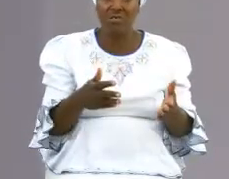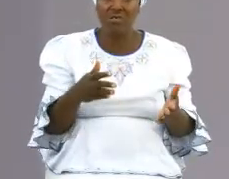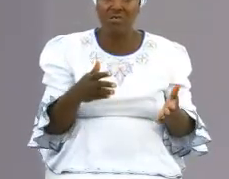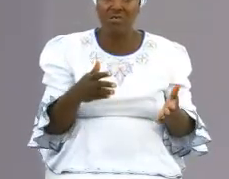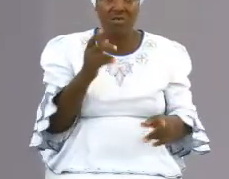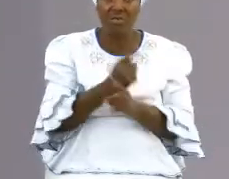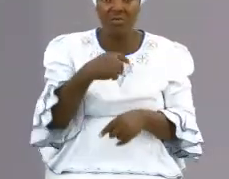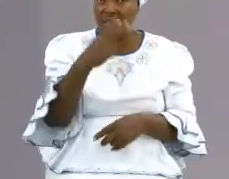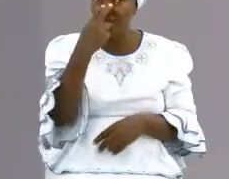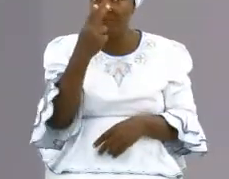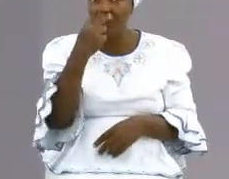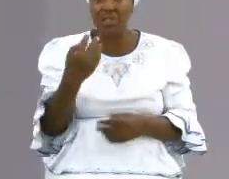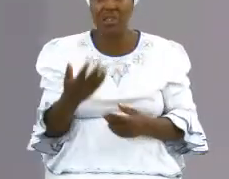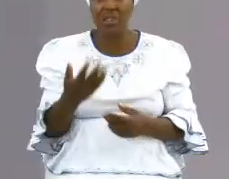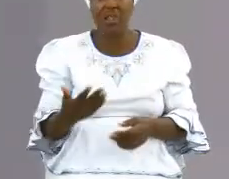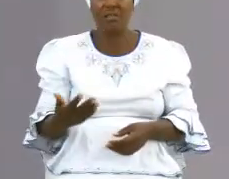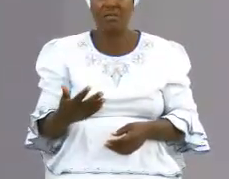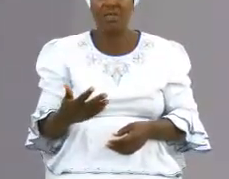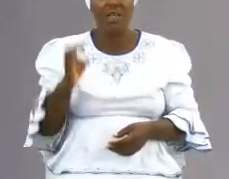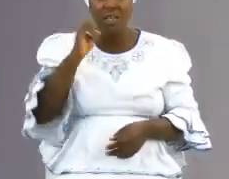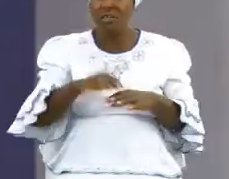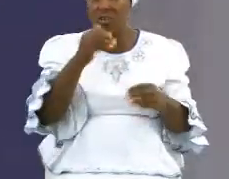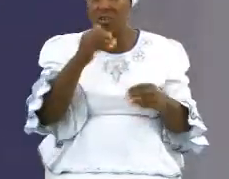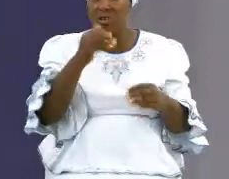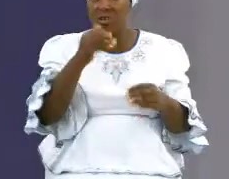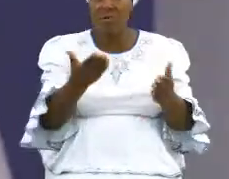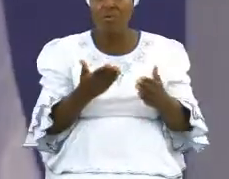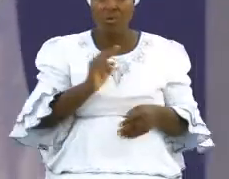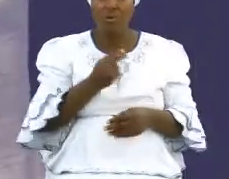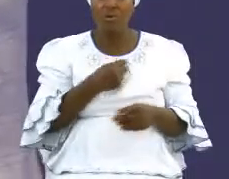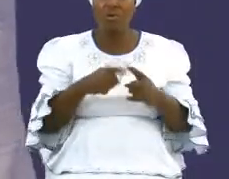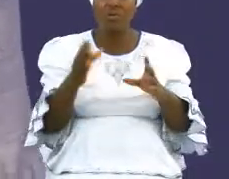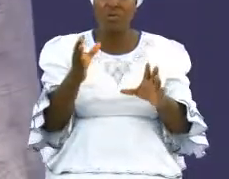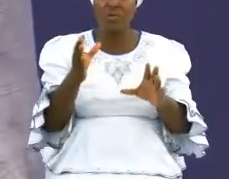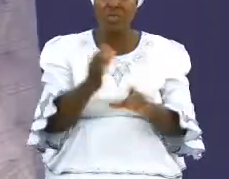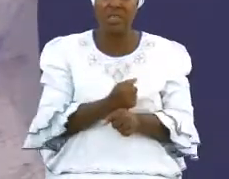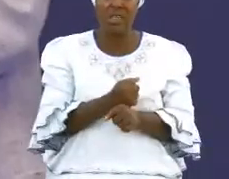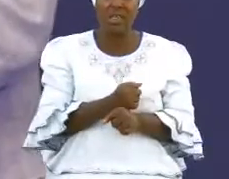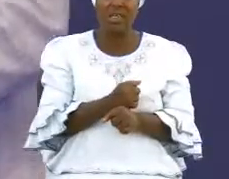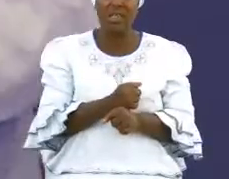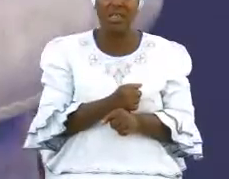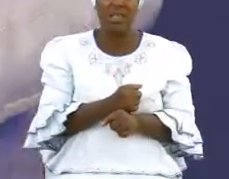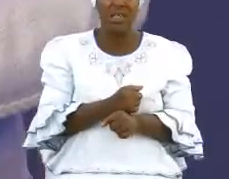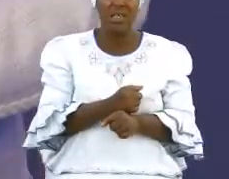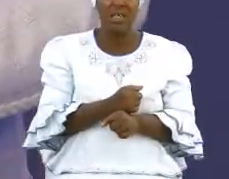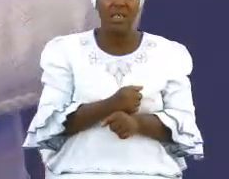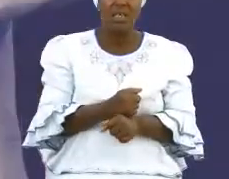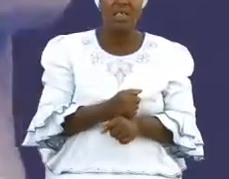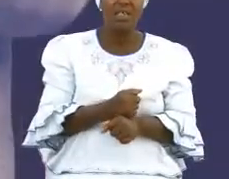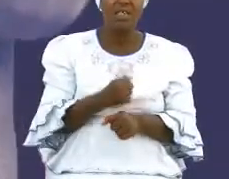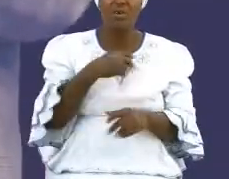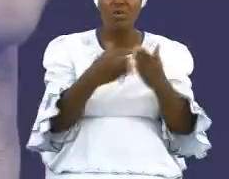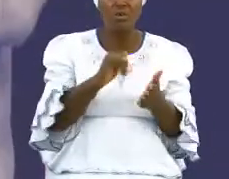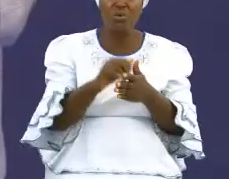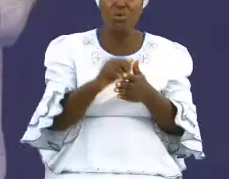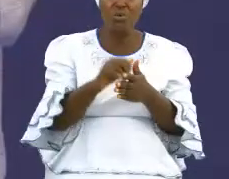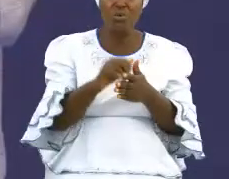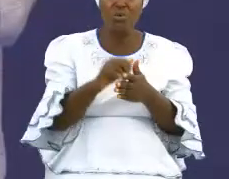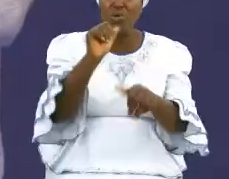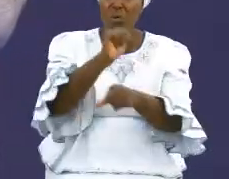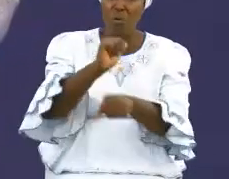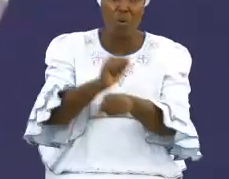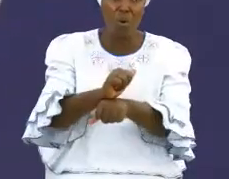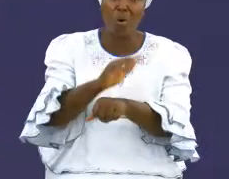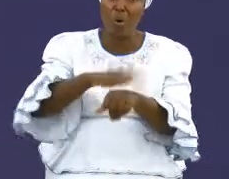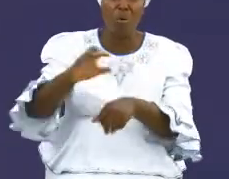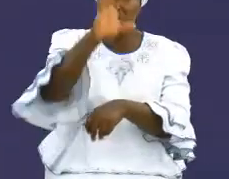joke. He doesn't want us to take his call to repentance, take that for